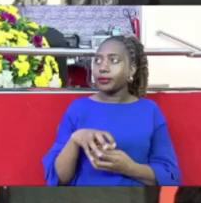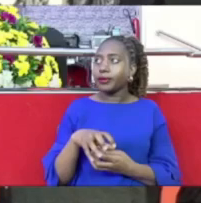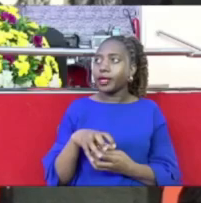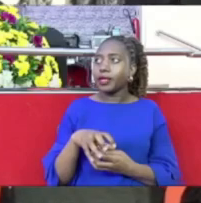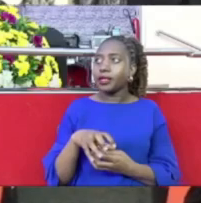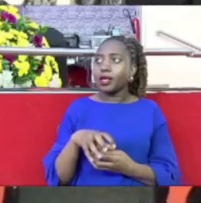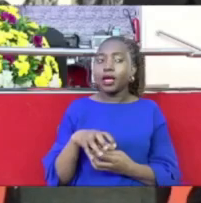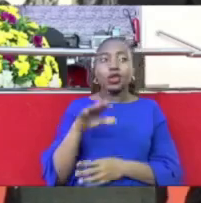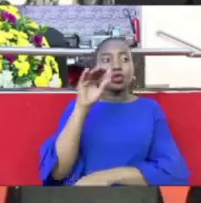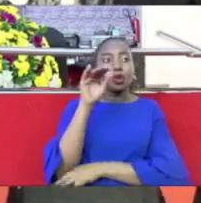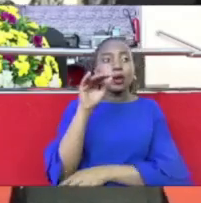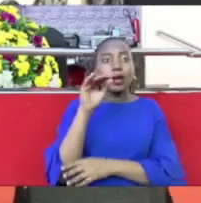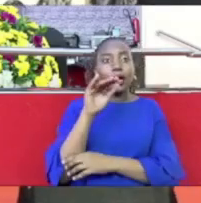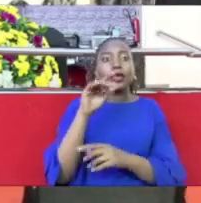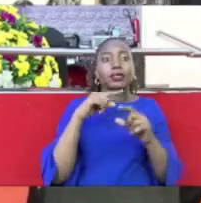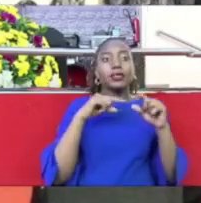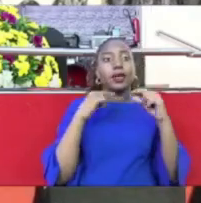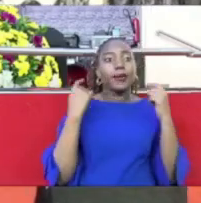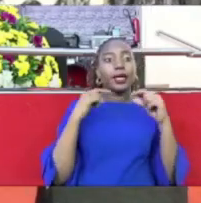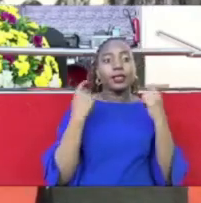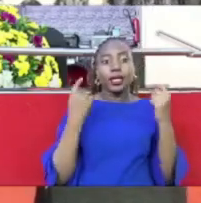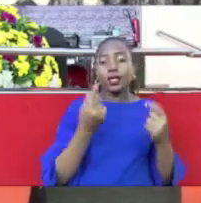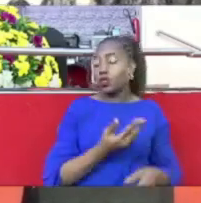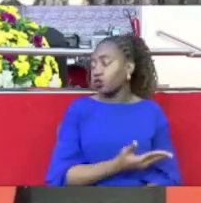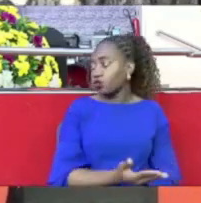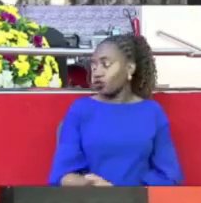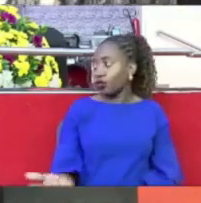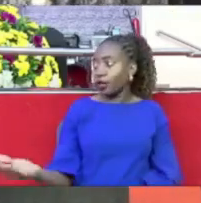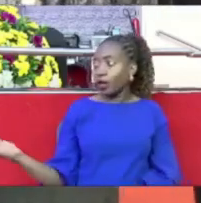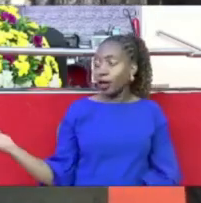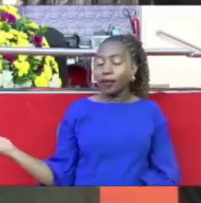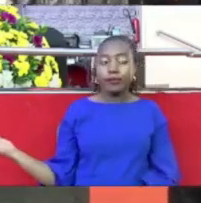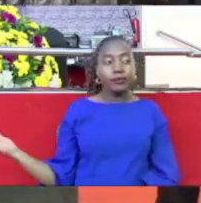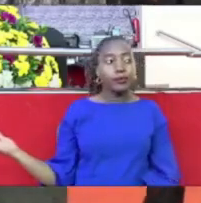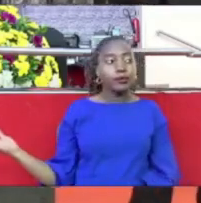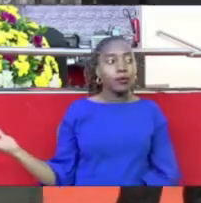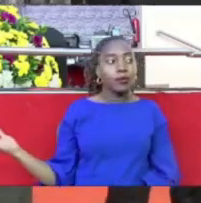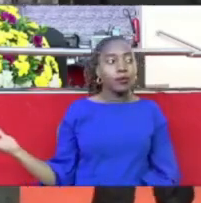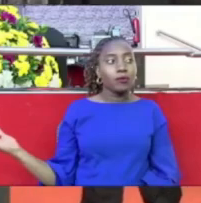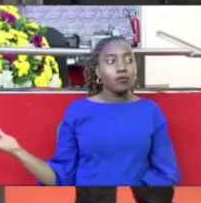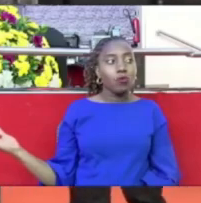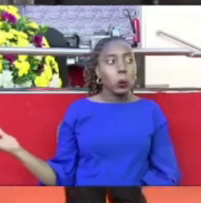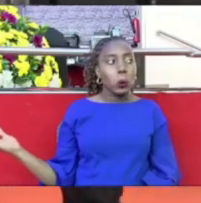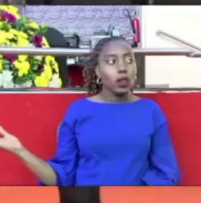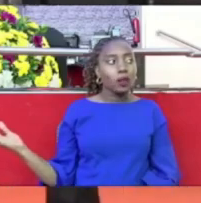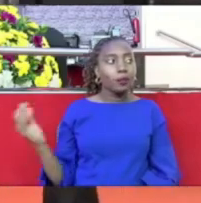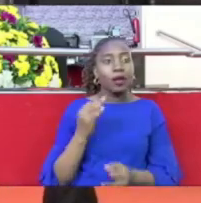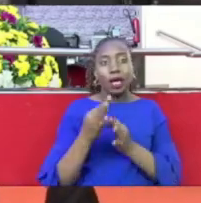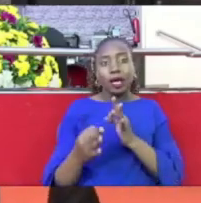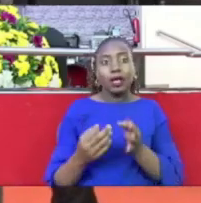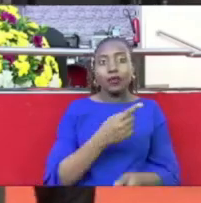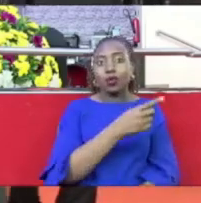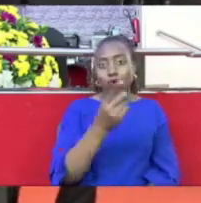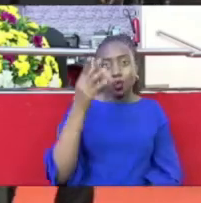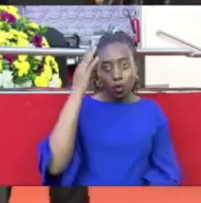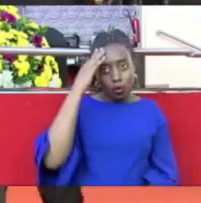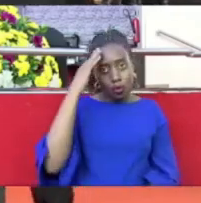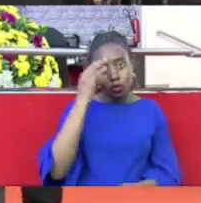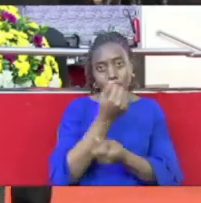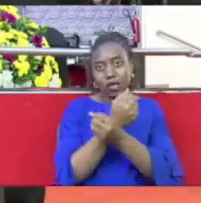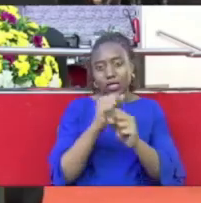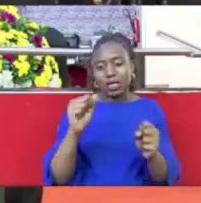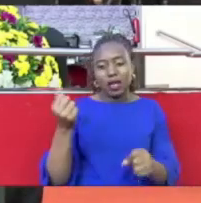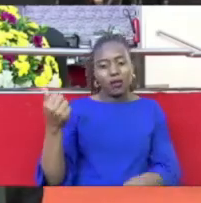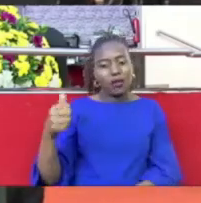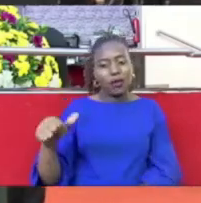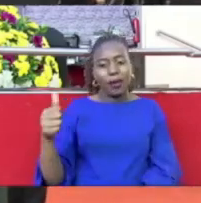members who are there, you can take a place. Na ningeomba wahuduma waje hapa mbele. If you know you are not born again, I want